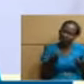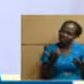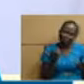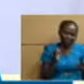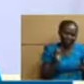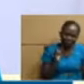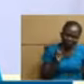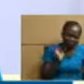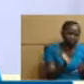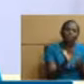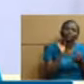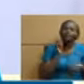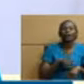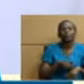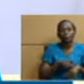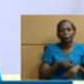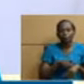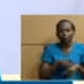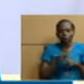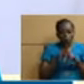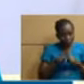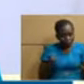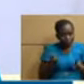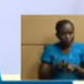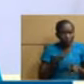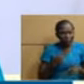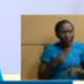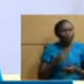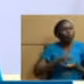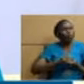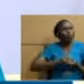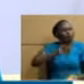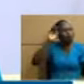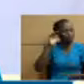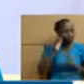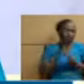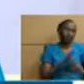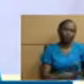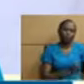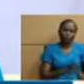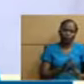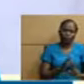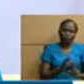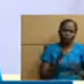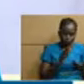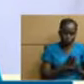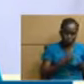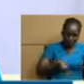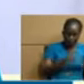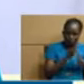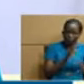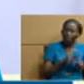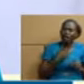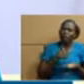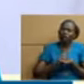moment. However, there are those who are more vulnerable at a given time, much as all of us are